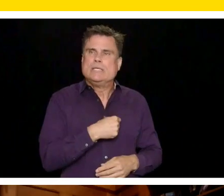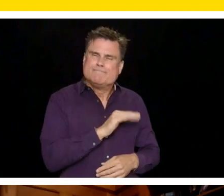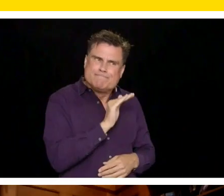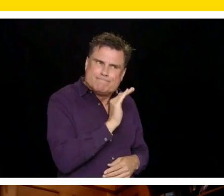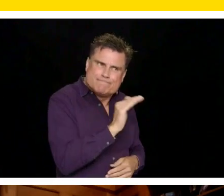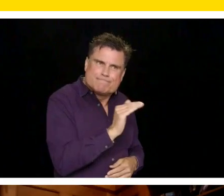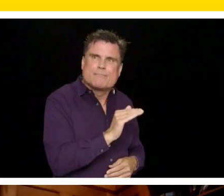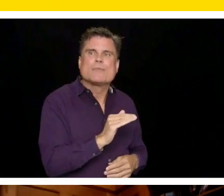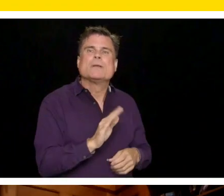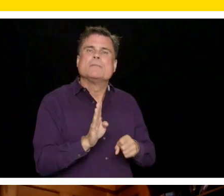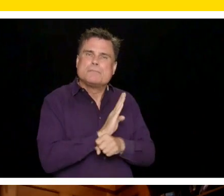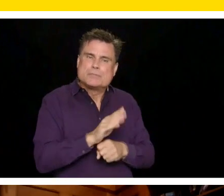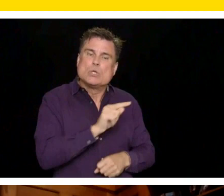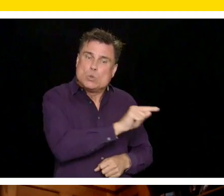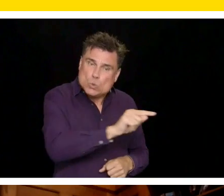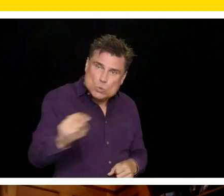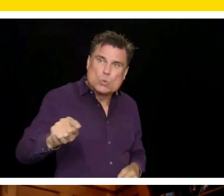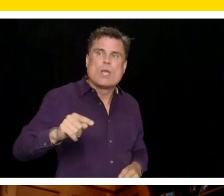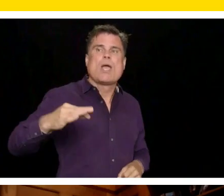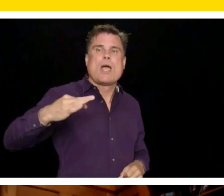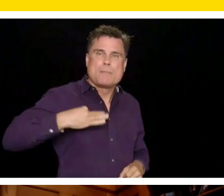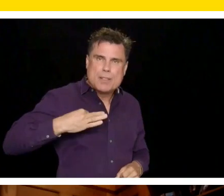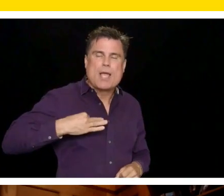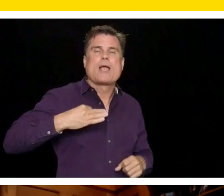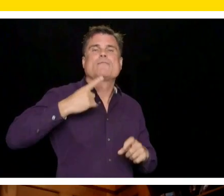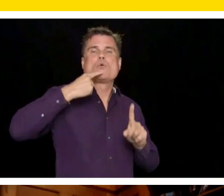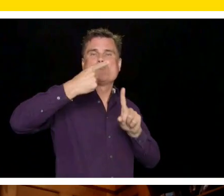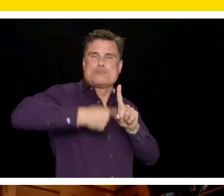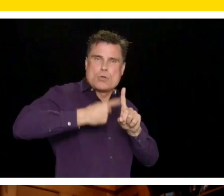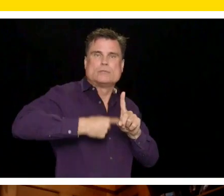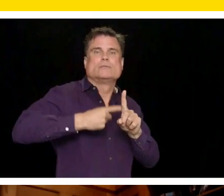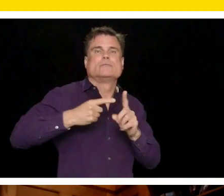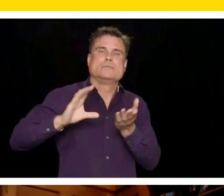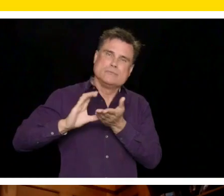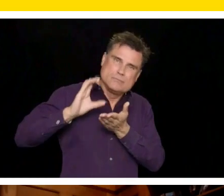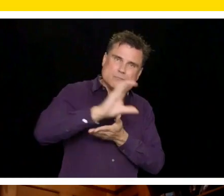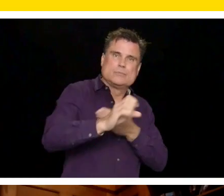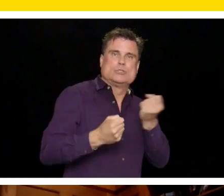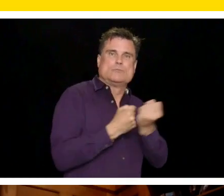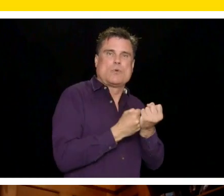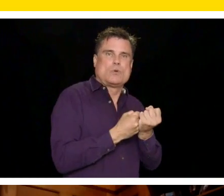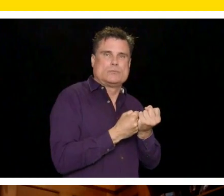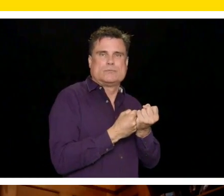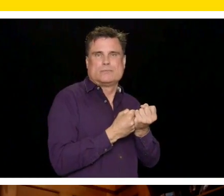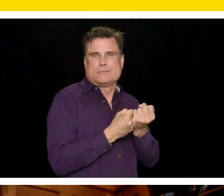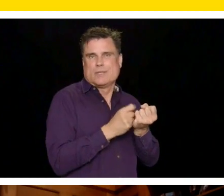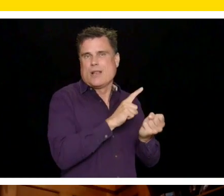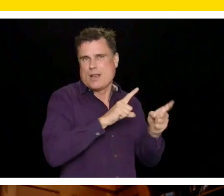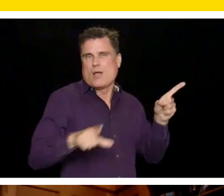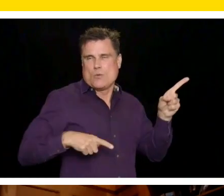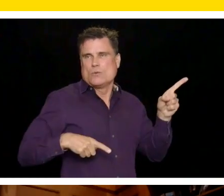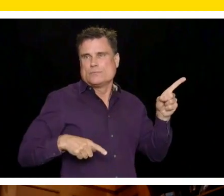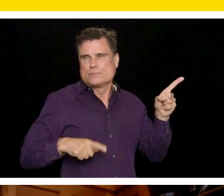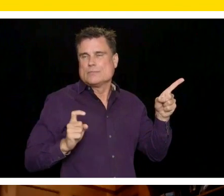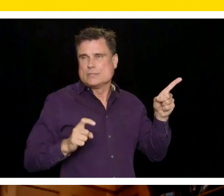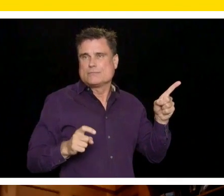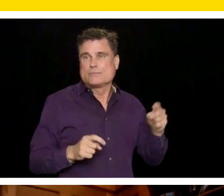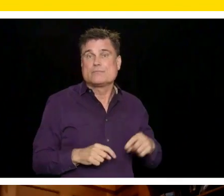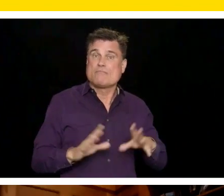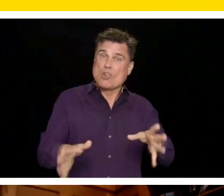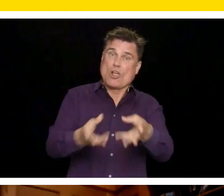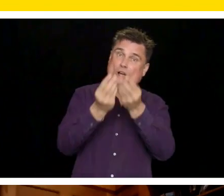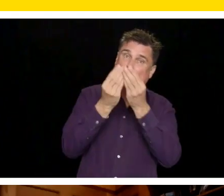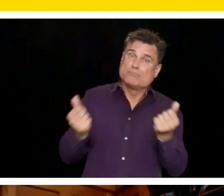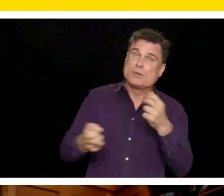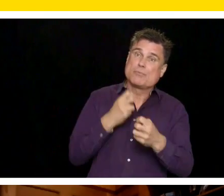goes quite a distance, but it won't go as far as I know we need it to. And so I continue to advocate to my federal counterparts,